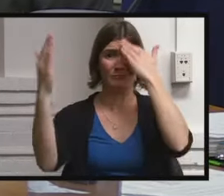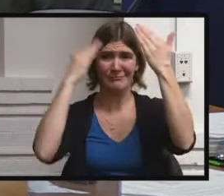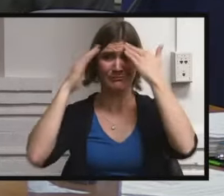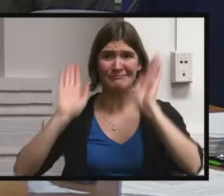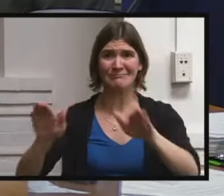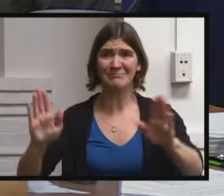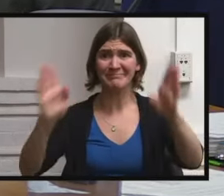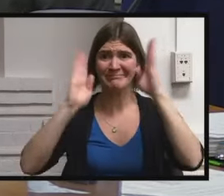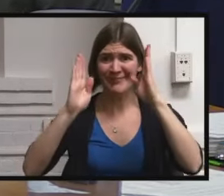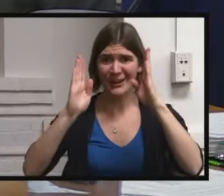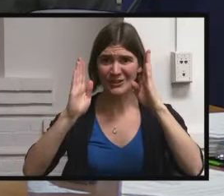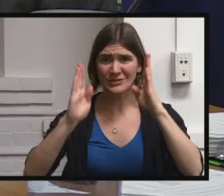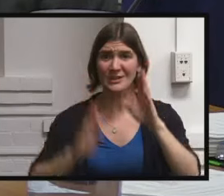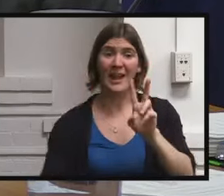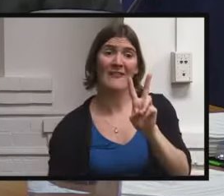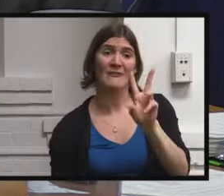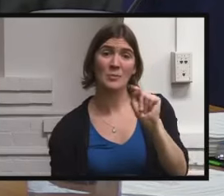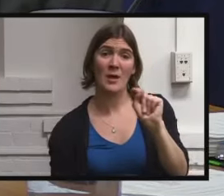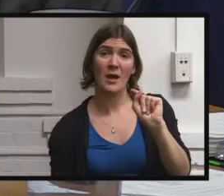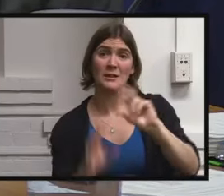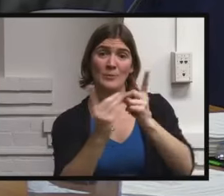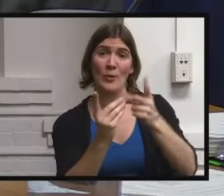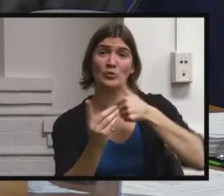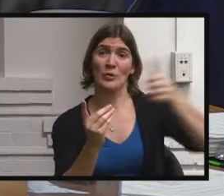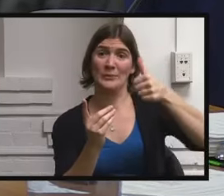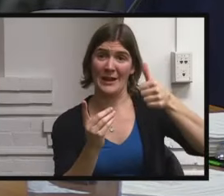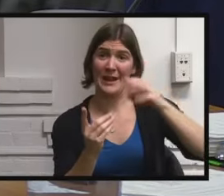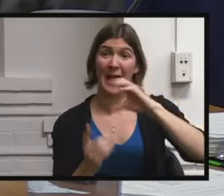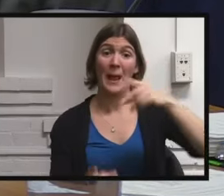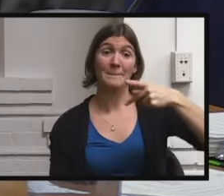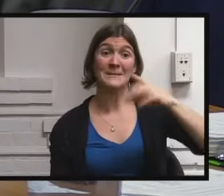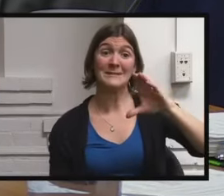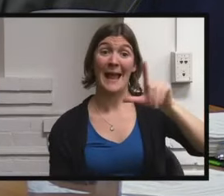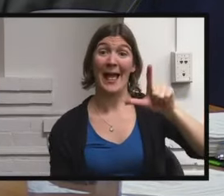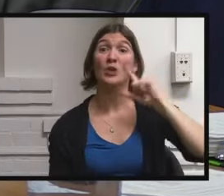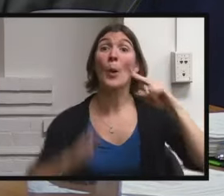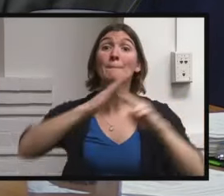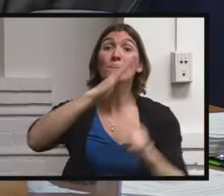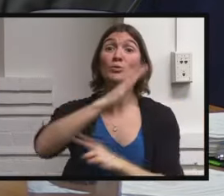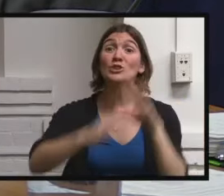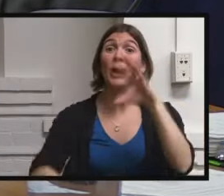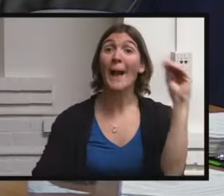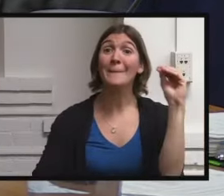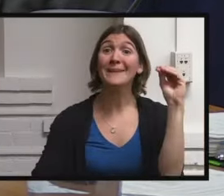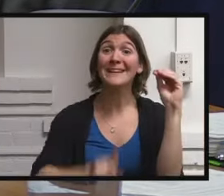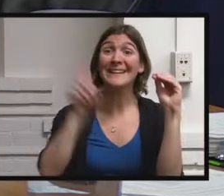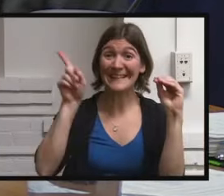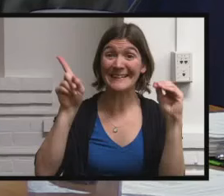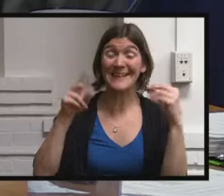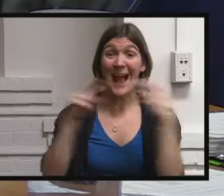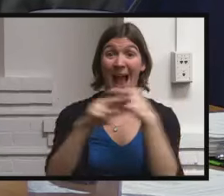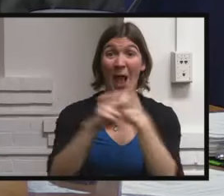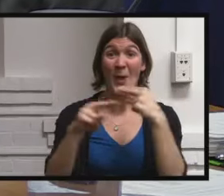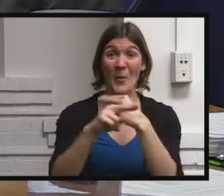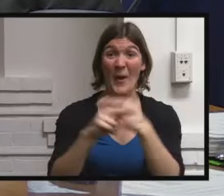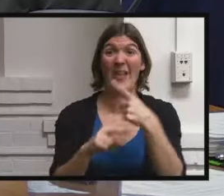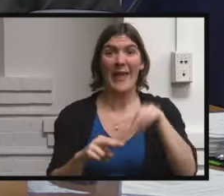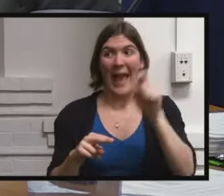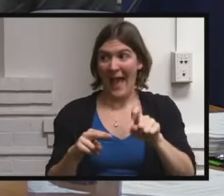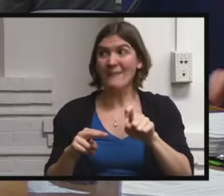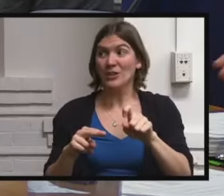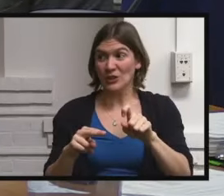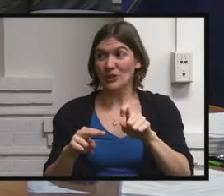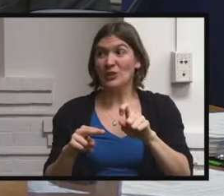But VTrans and PCL have announced that in order to do some necessary maintenance work on